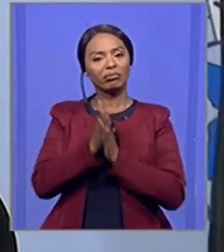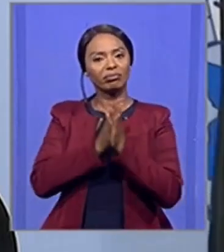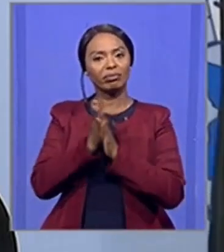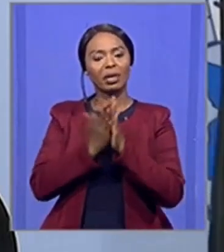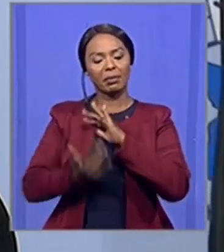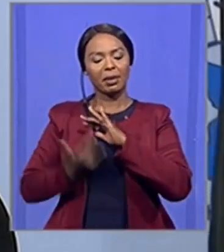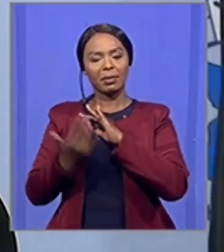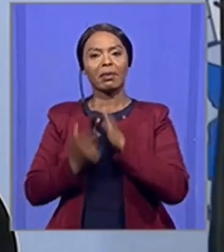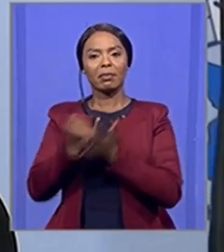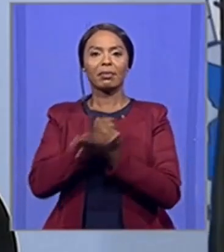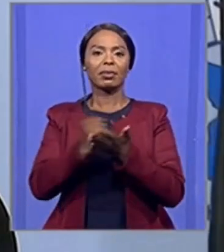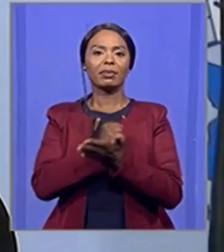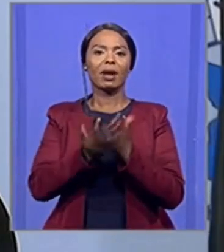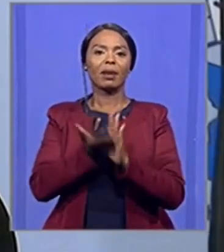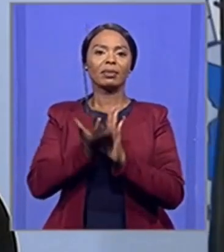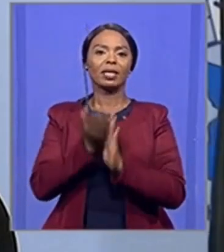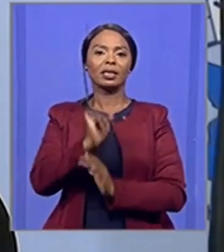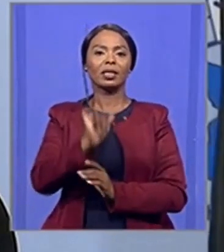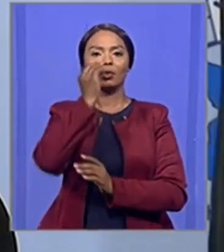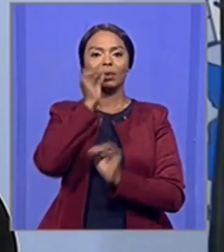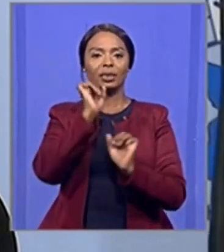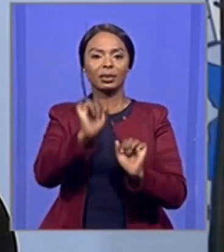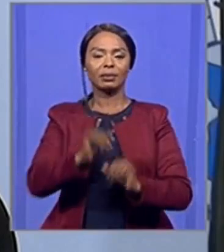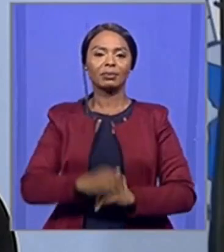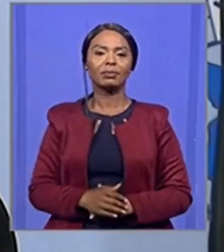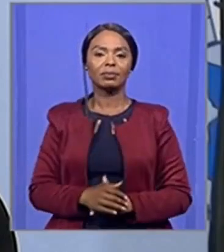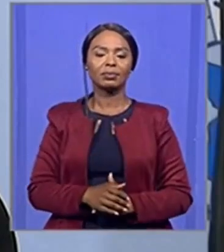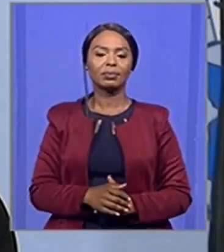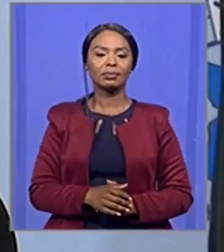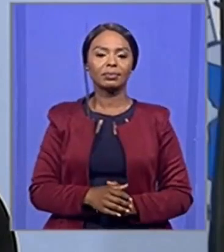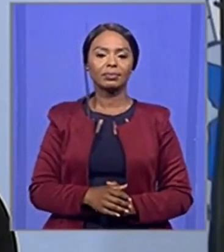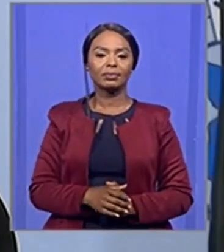update their registration details or to register.